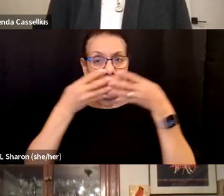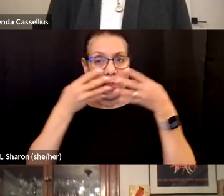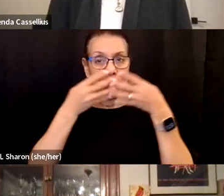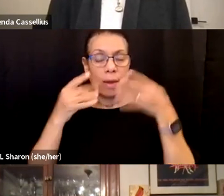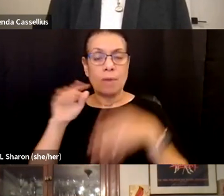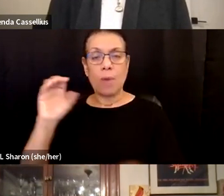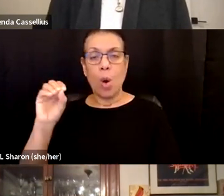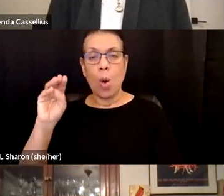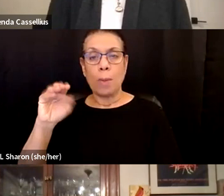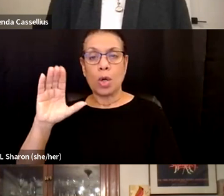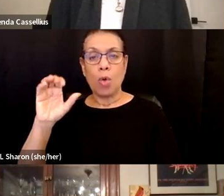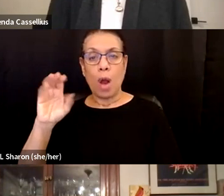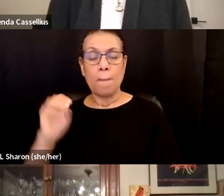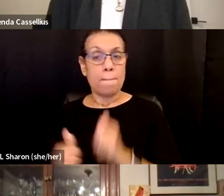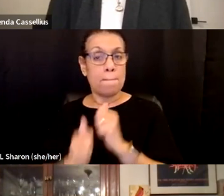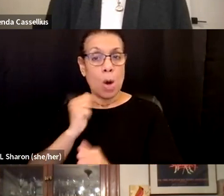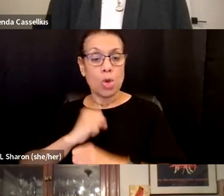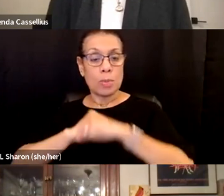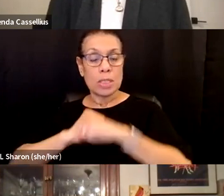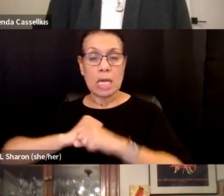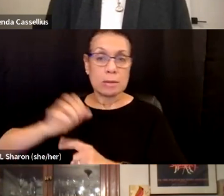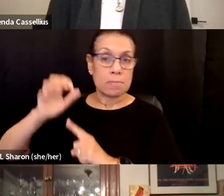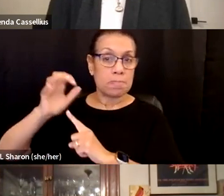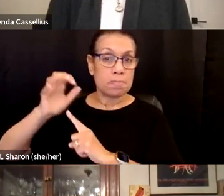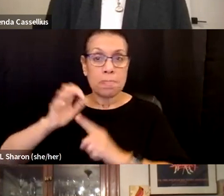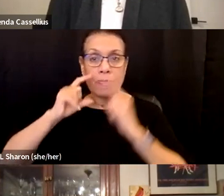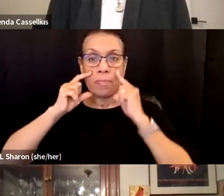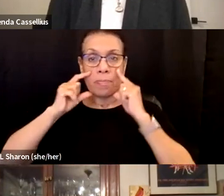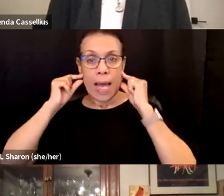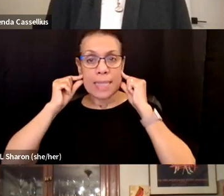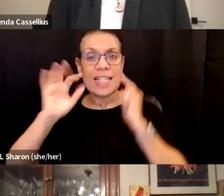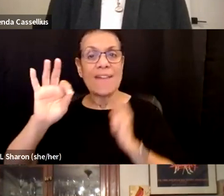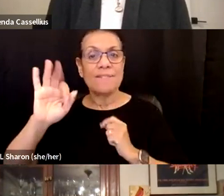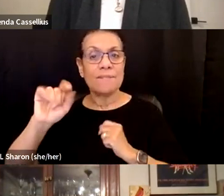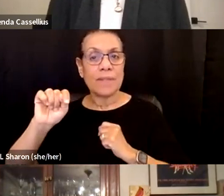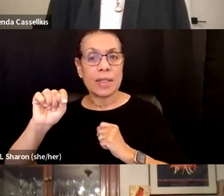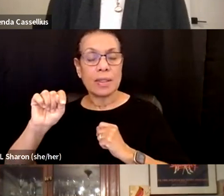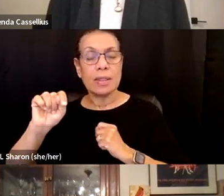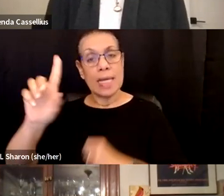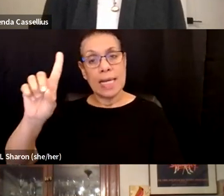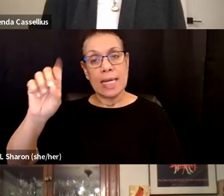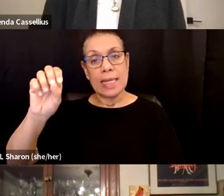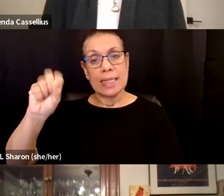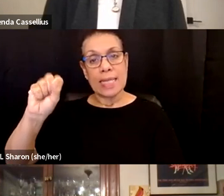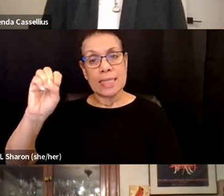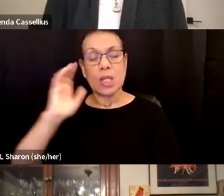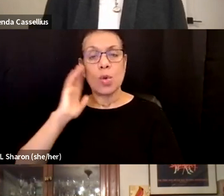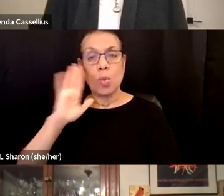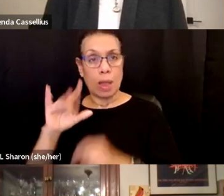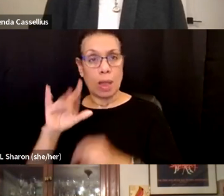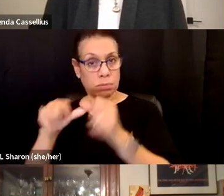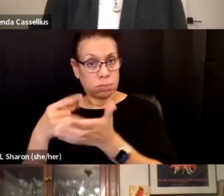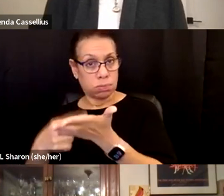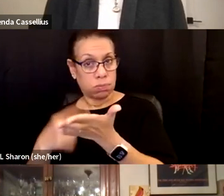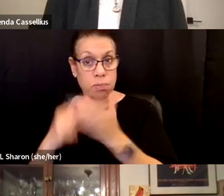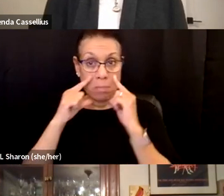they recommended wearing the most protective mask that fits well desi will be deciding next month on continuing massachusetts school